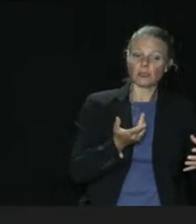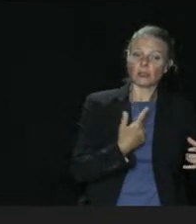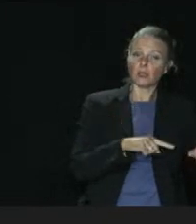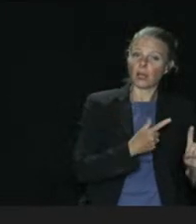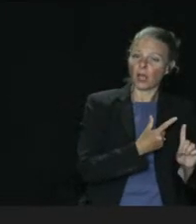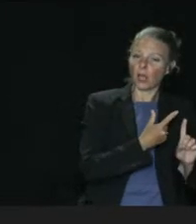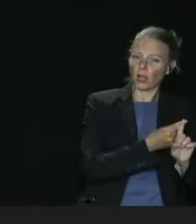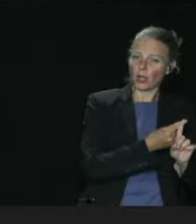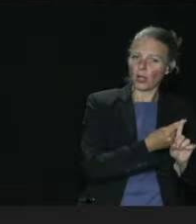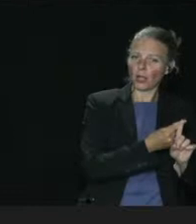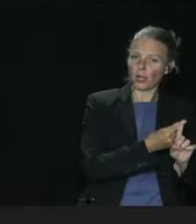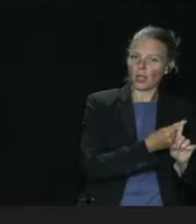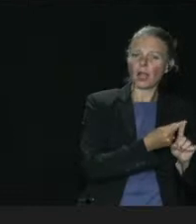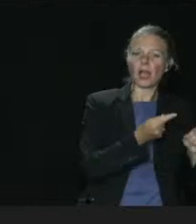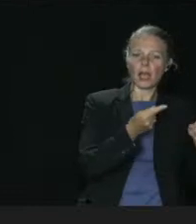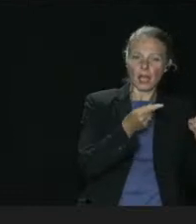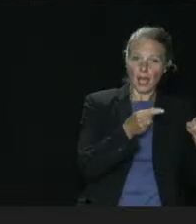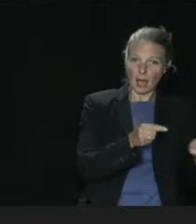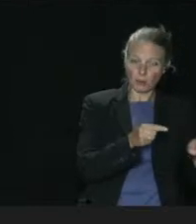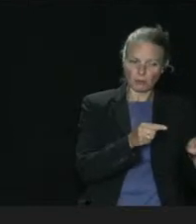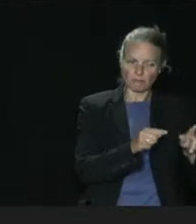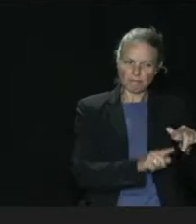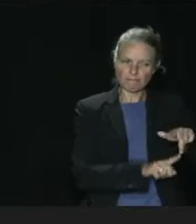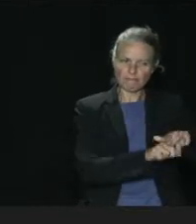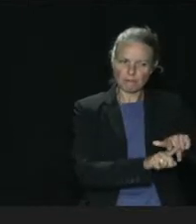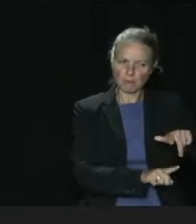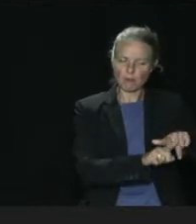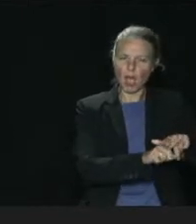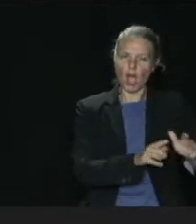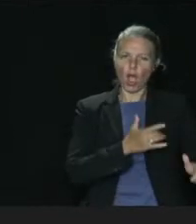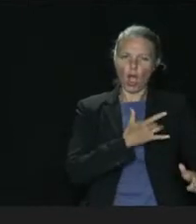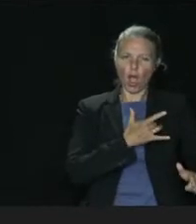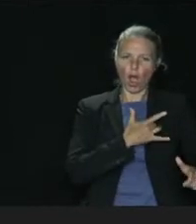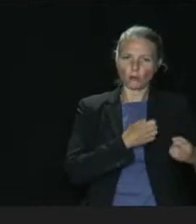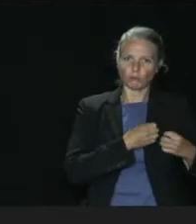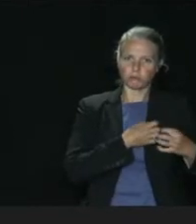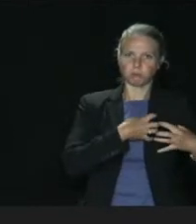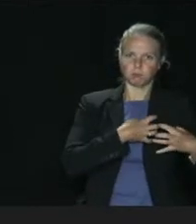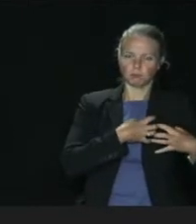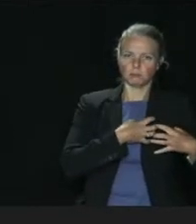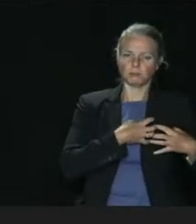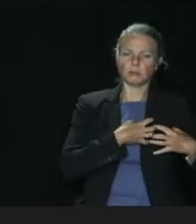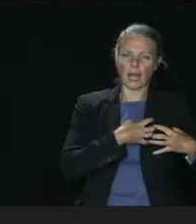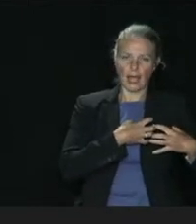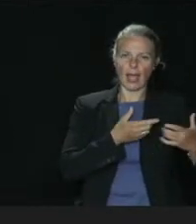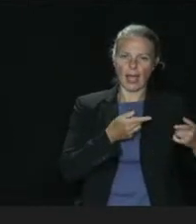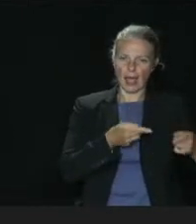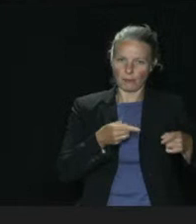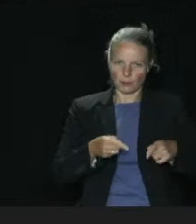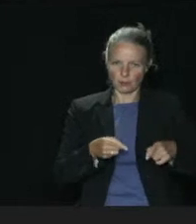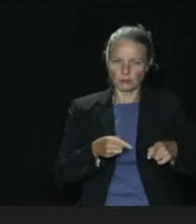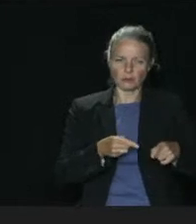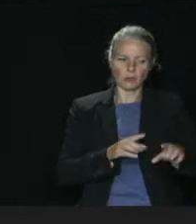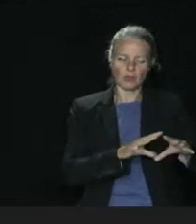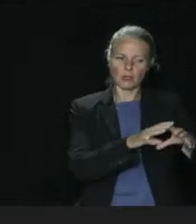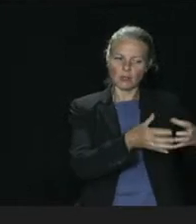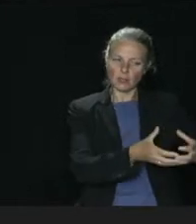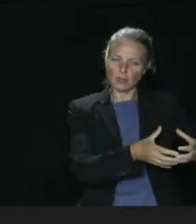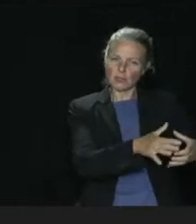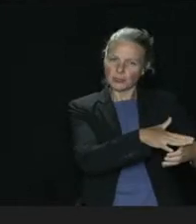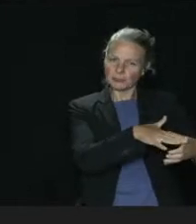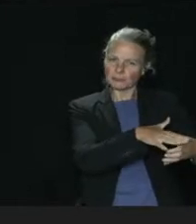people are tracking now is the myocarditis or heart inflammation that's occurring